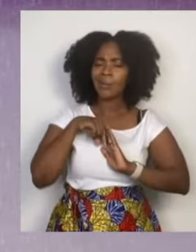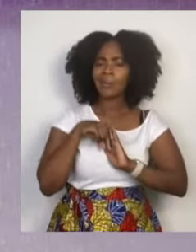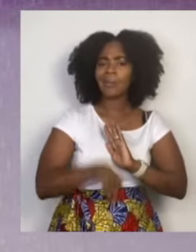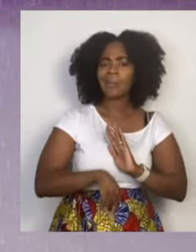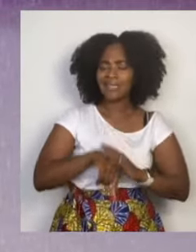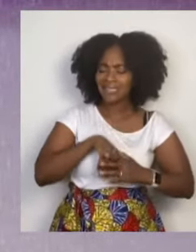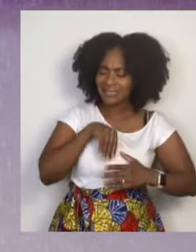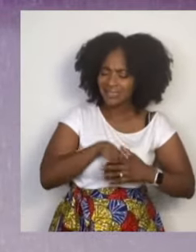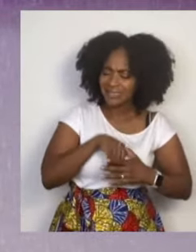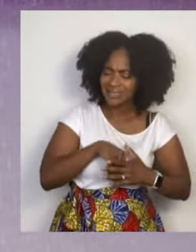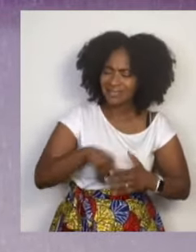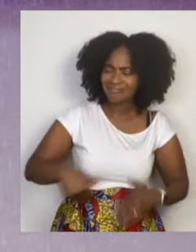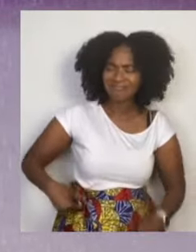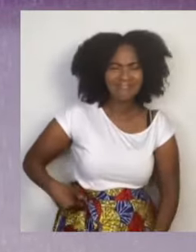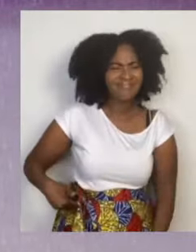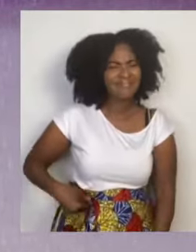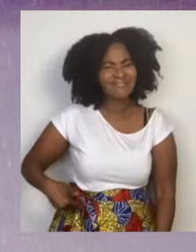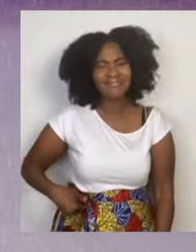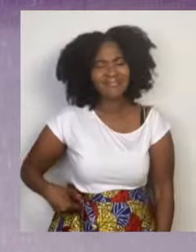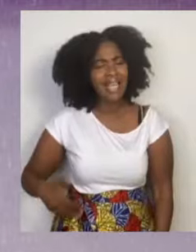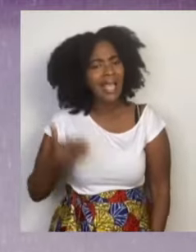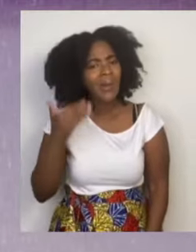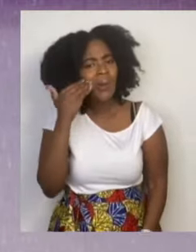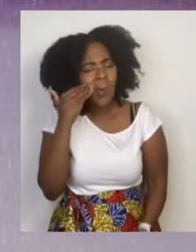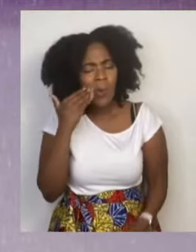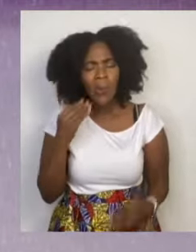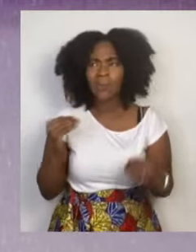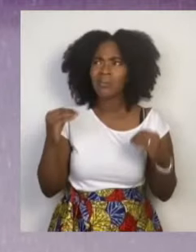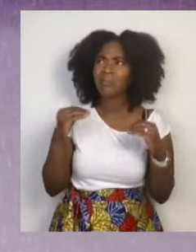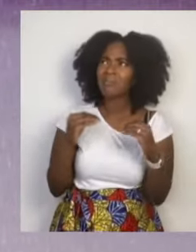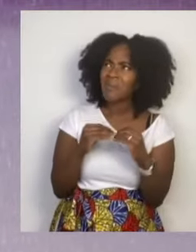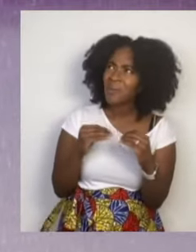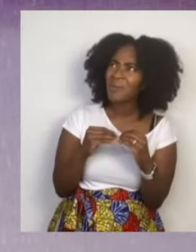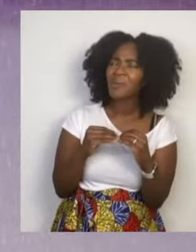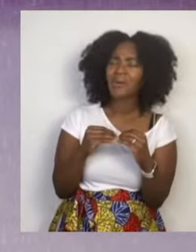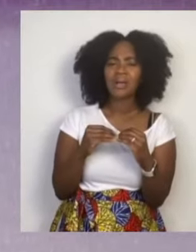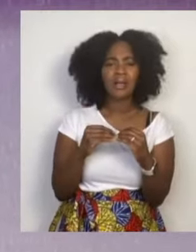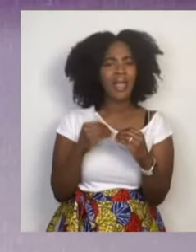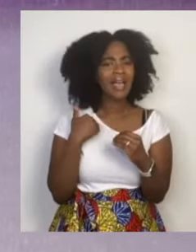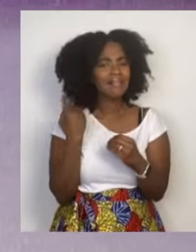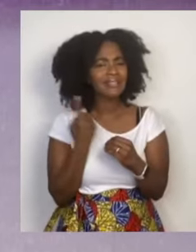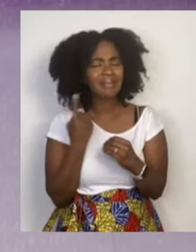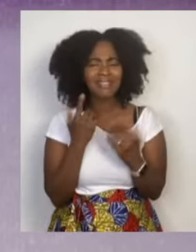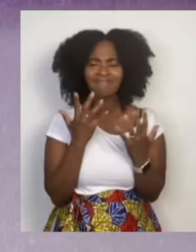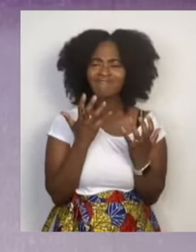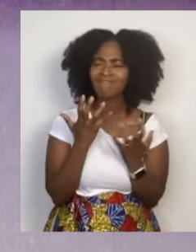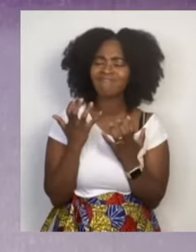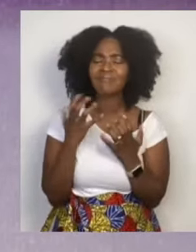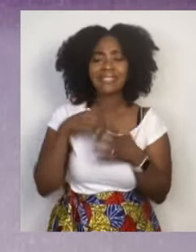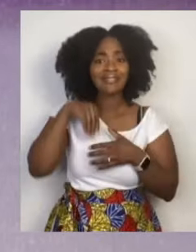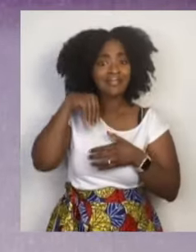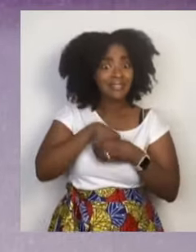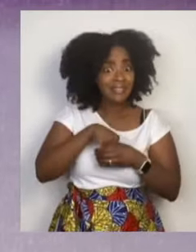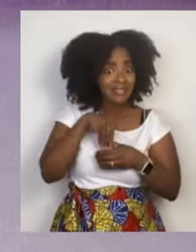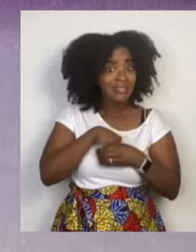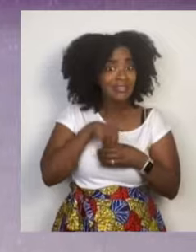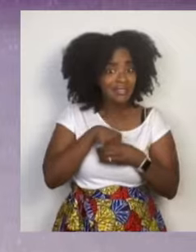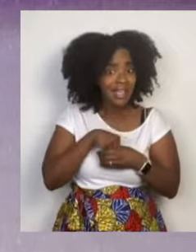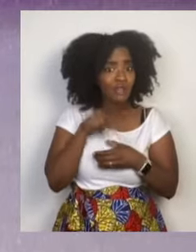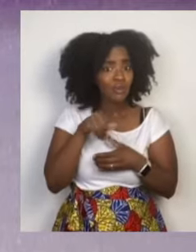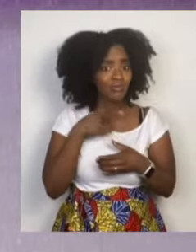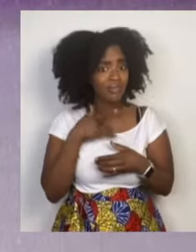that there's more. There's a longing on the inside. And what I've come to understand is